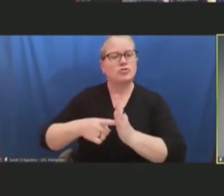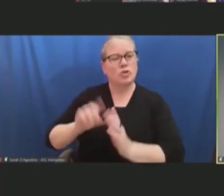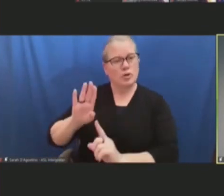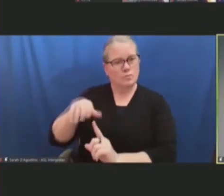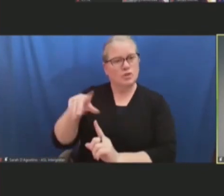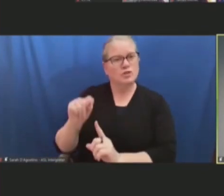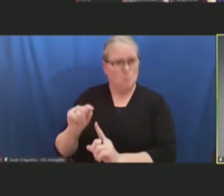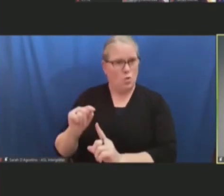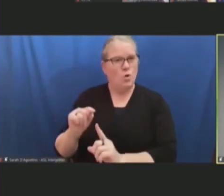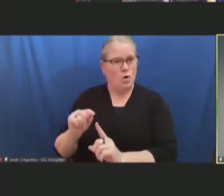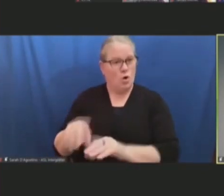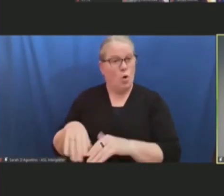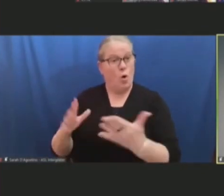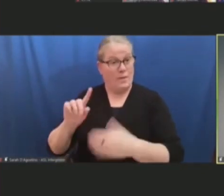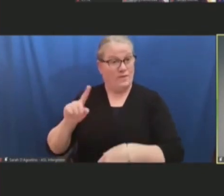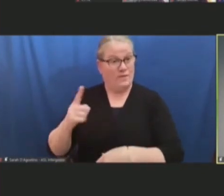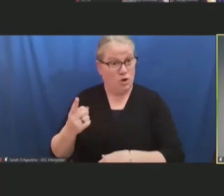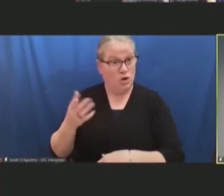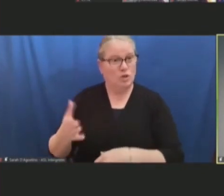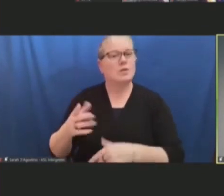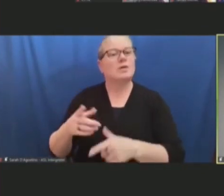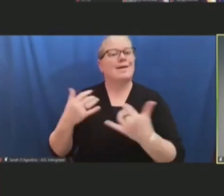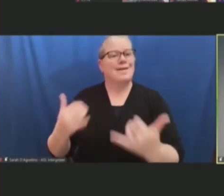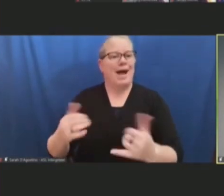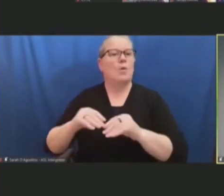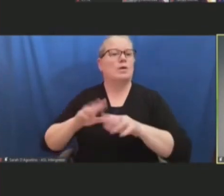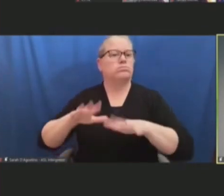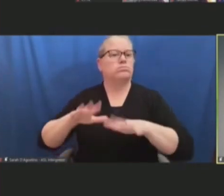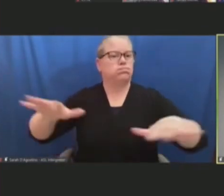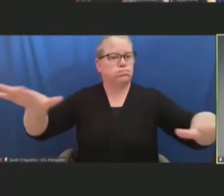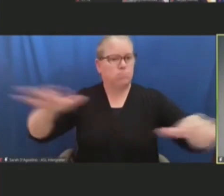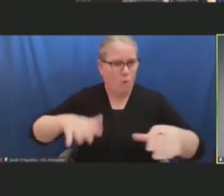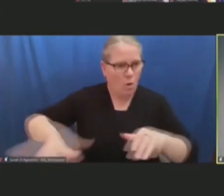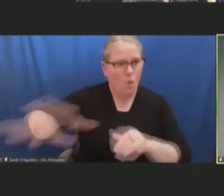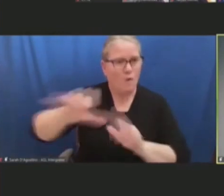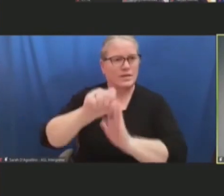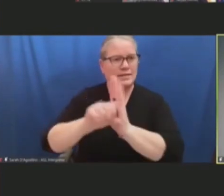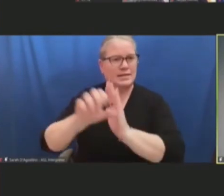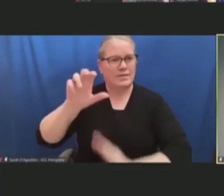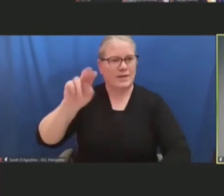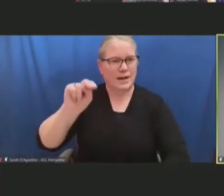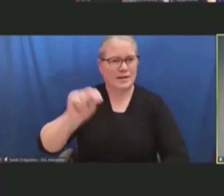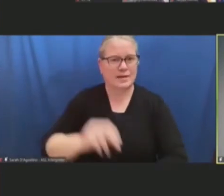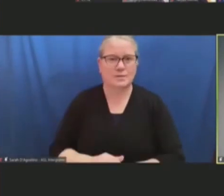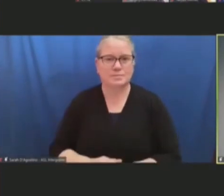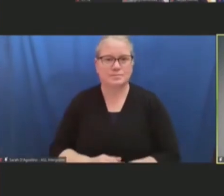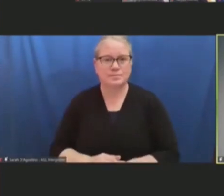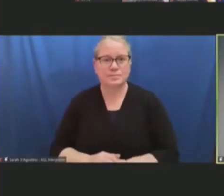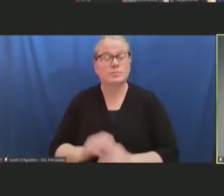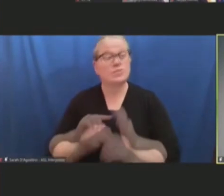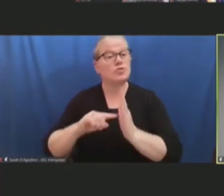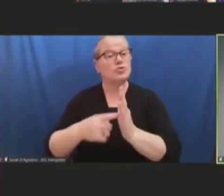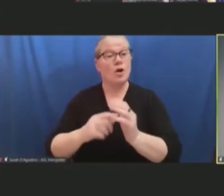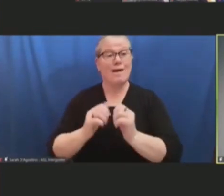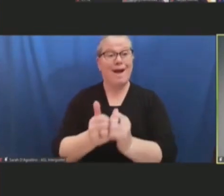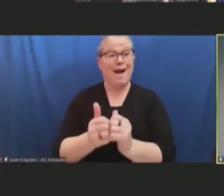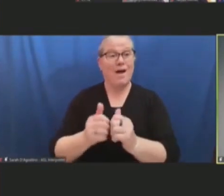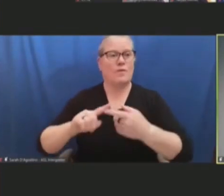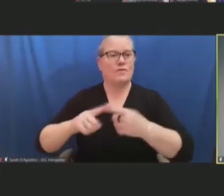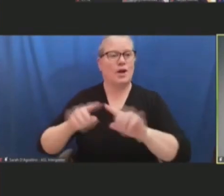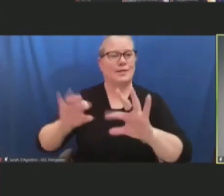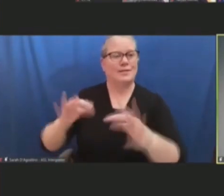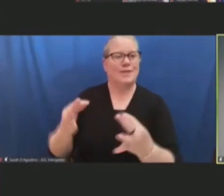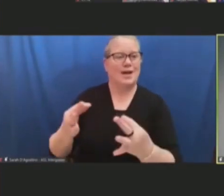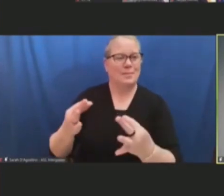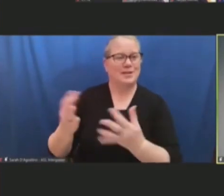across the state. And that all started by simply doing what we knew best, serving our friends and family, going